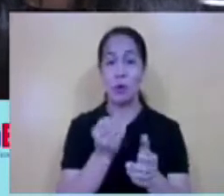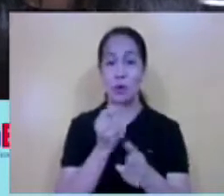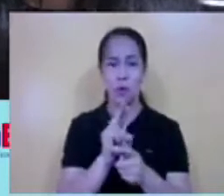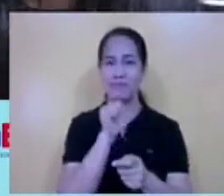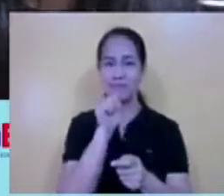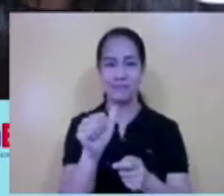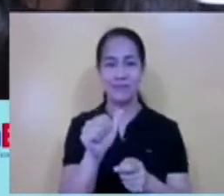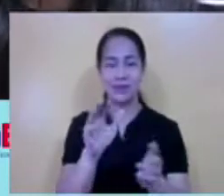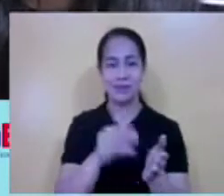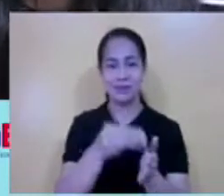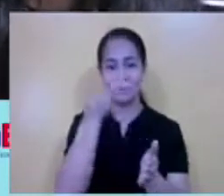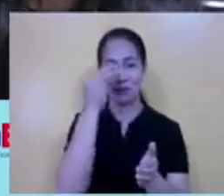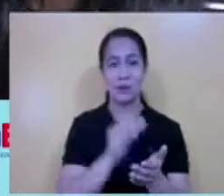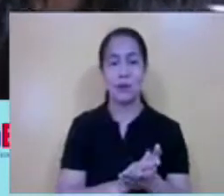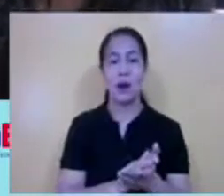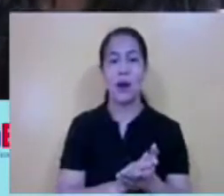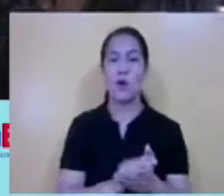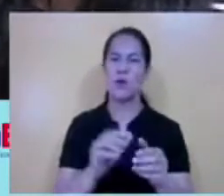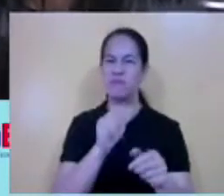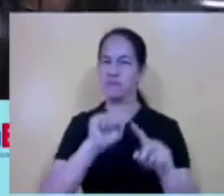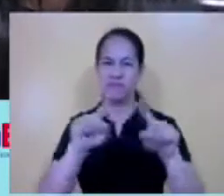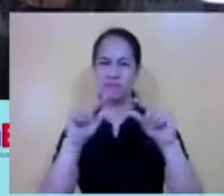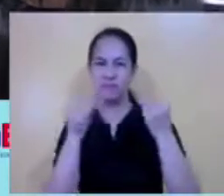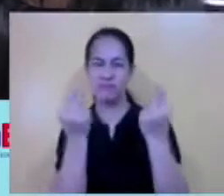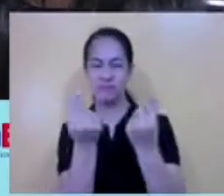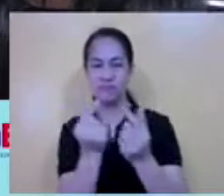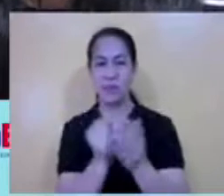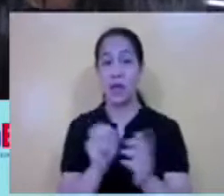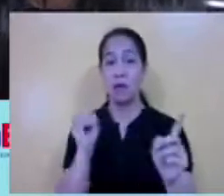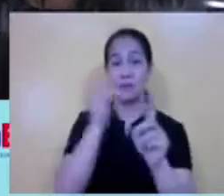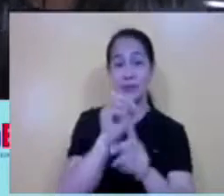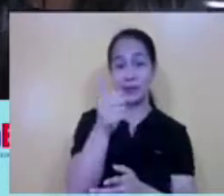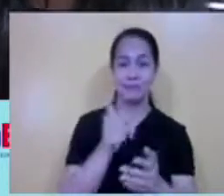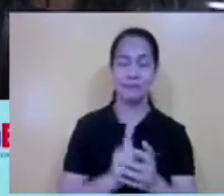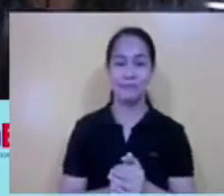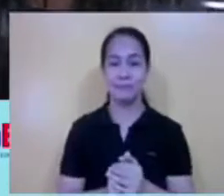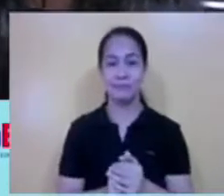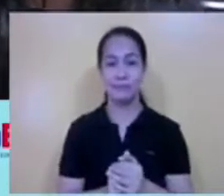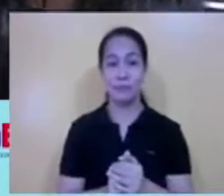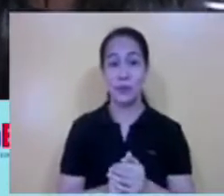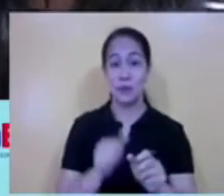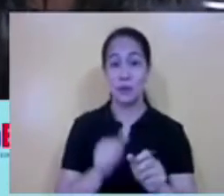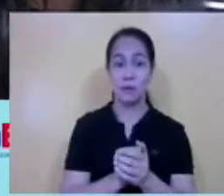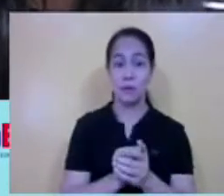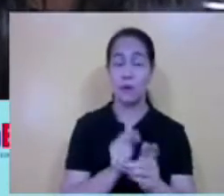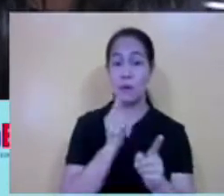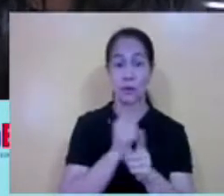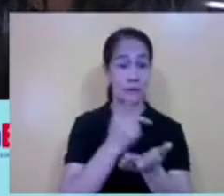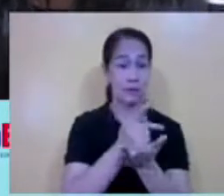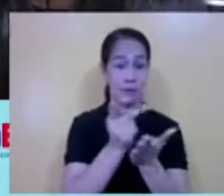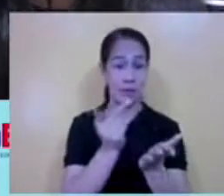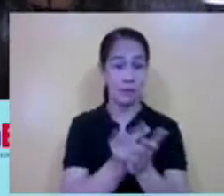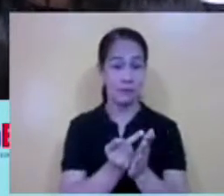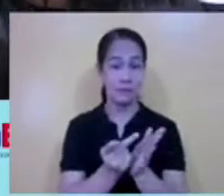indigenous groups as described in Objective 10. So on the right part of your screen, you have there the Trf